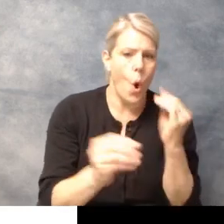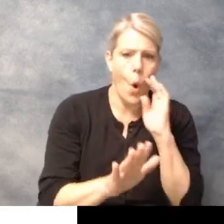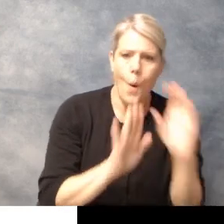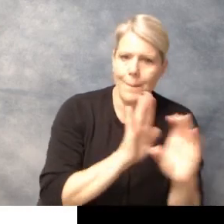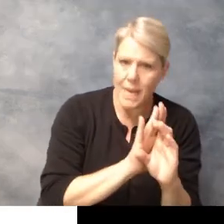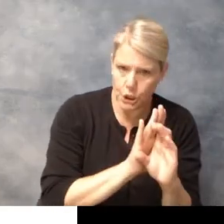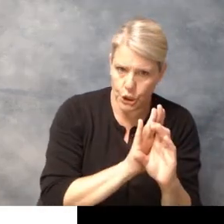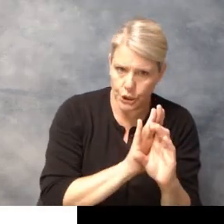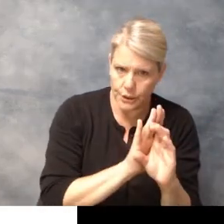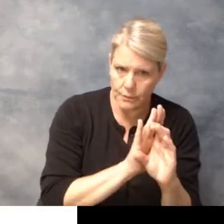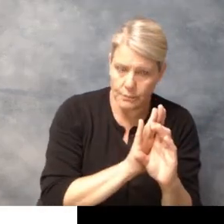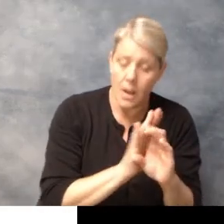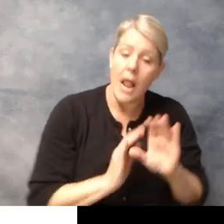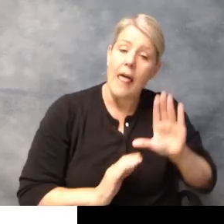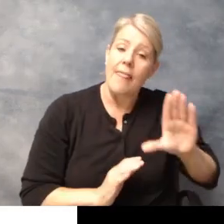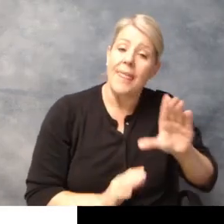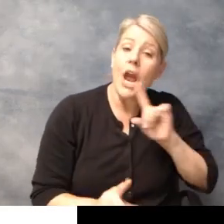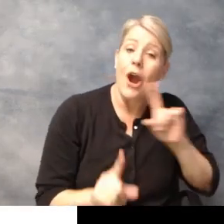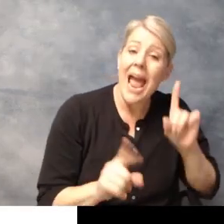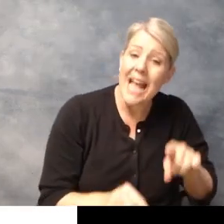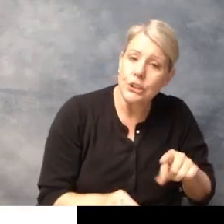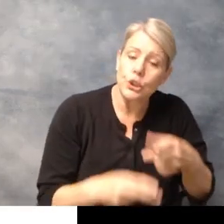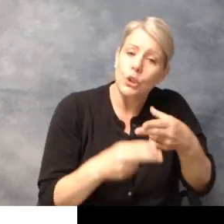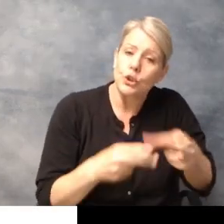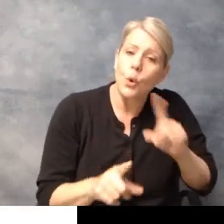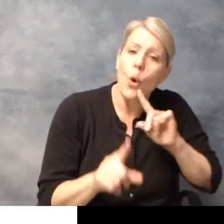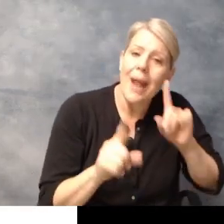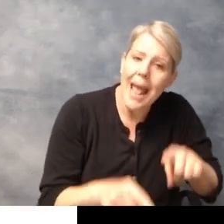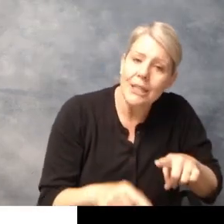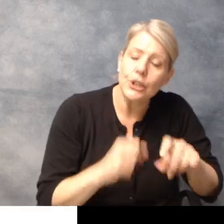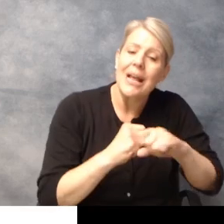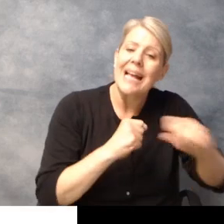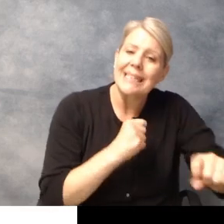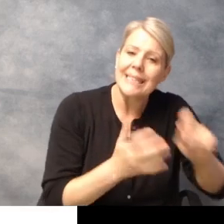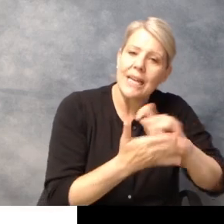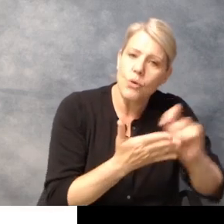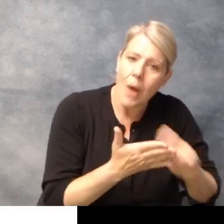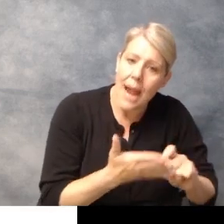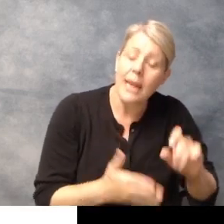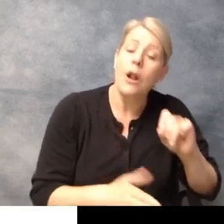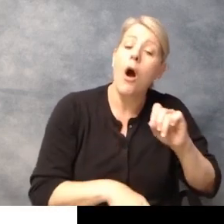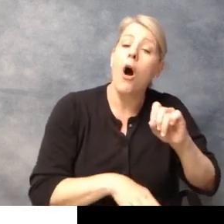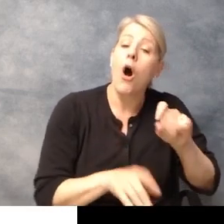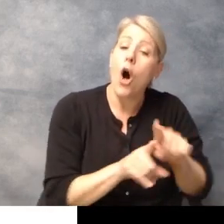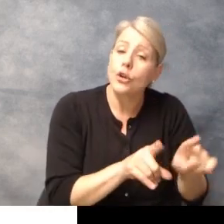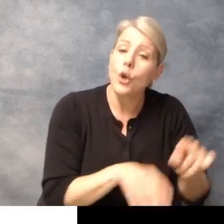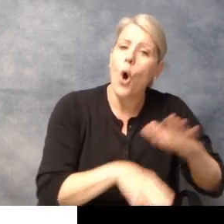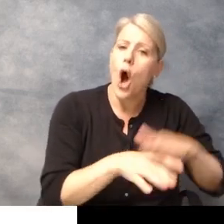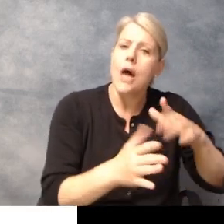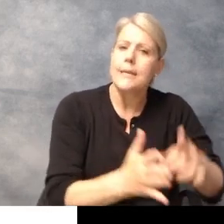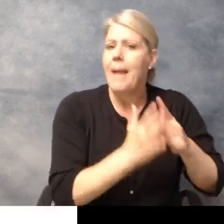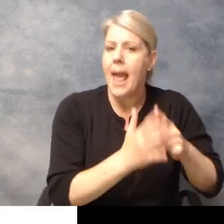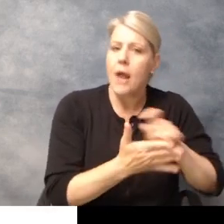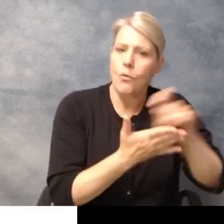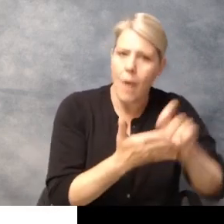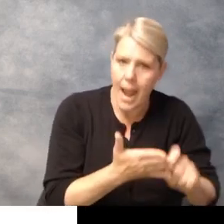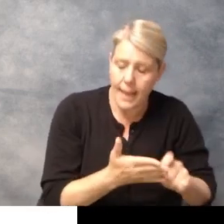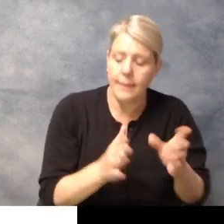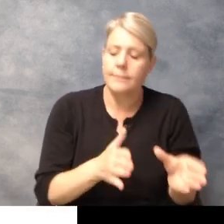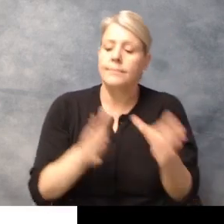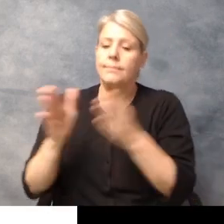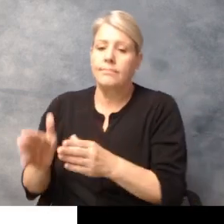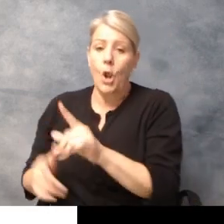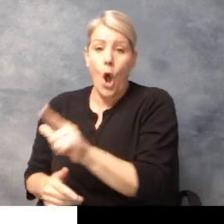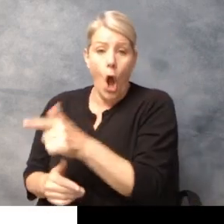Student responses should consist of short answer, extended responses, and on-demand writing. Students completing the